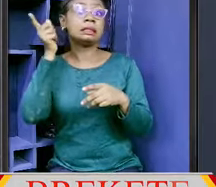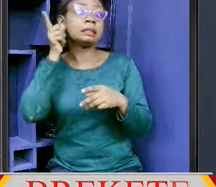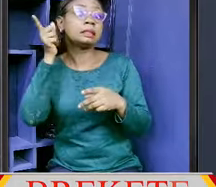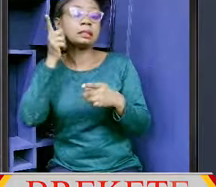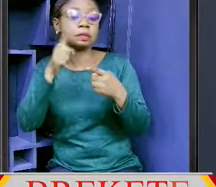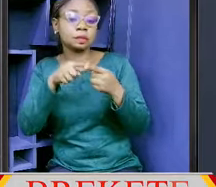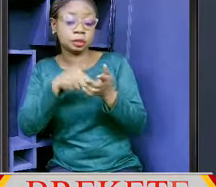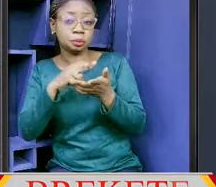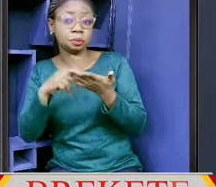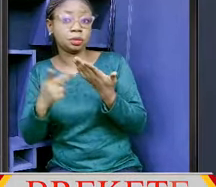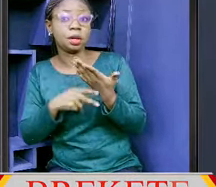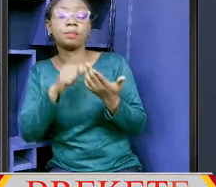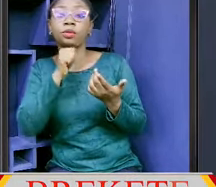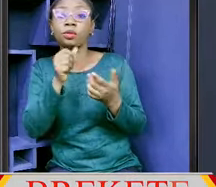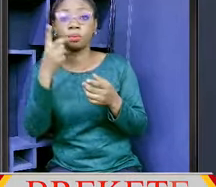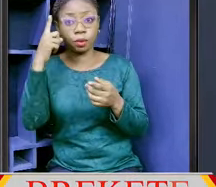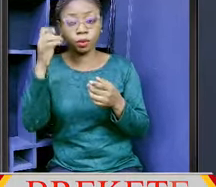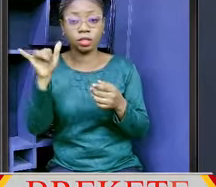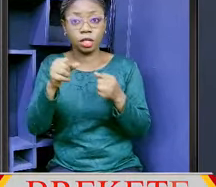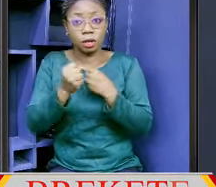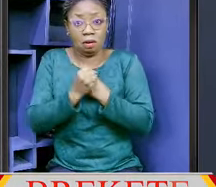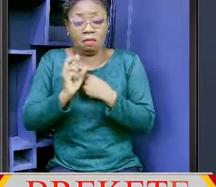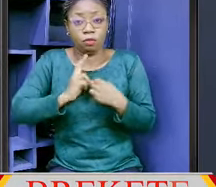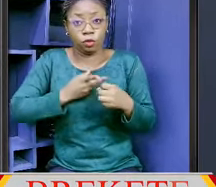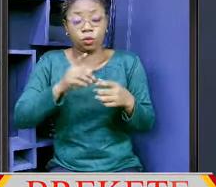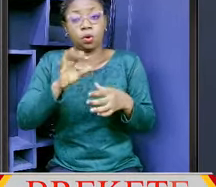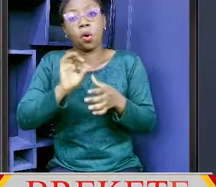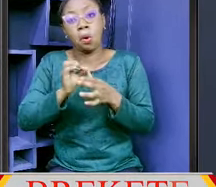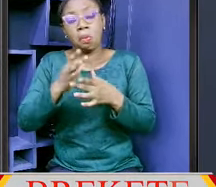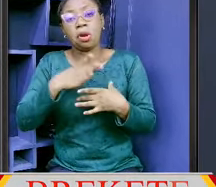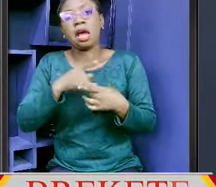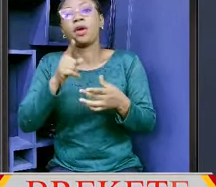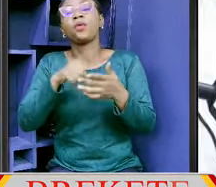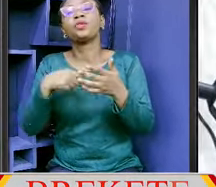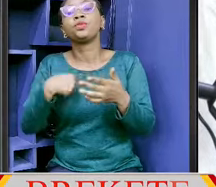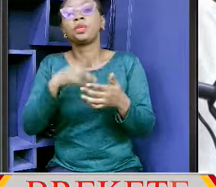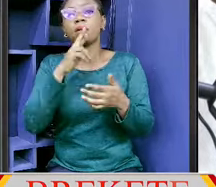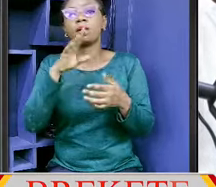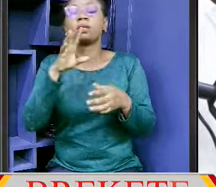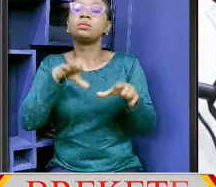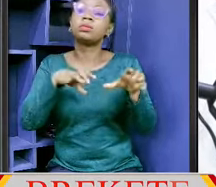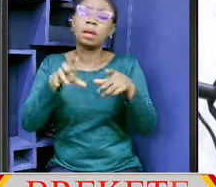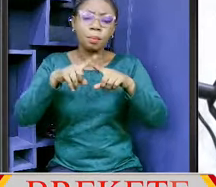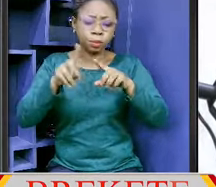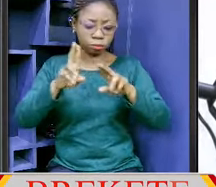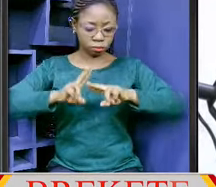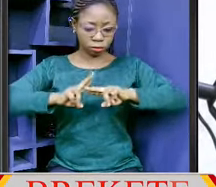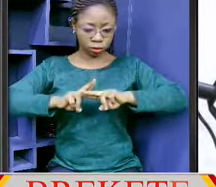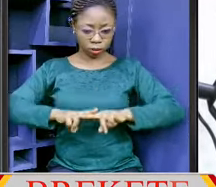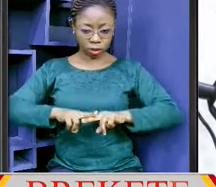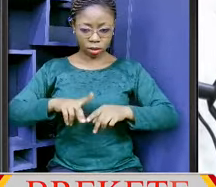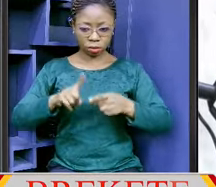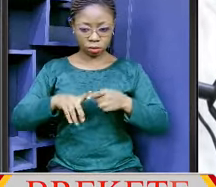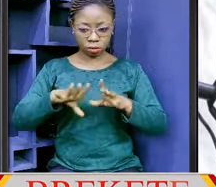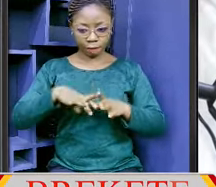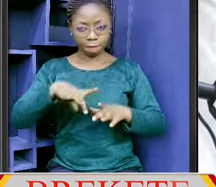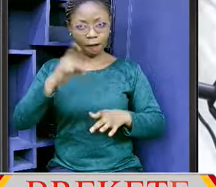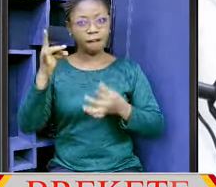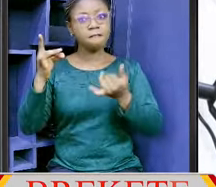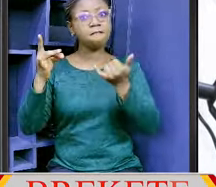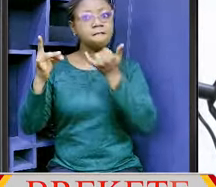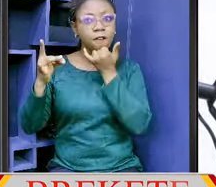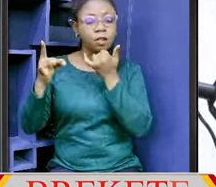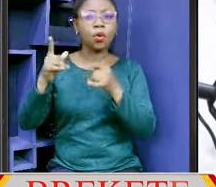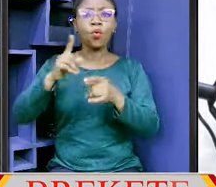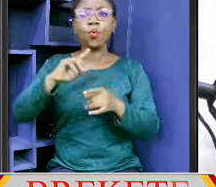us, not because they like what we are doing, but they sit down to find fault. Where ordinary president